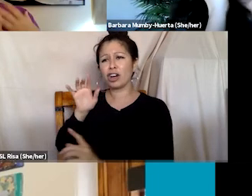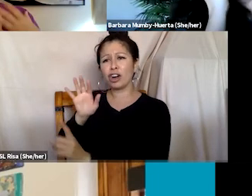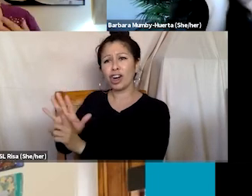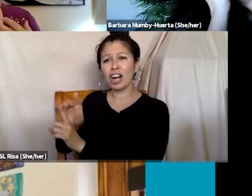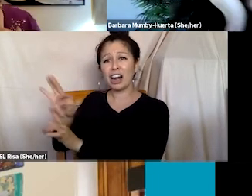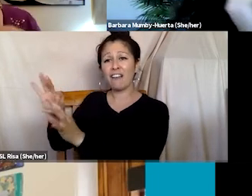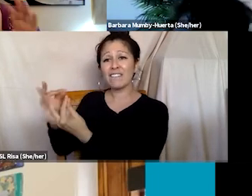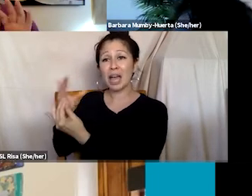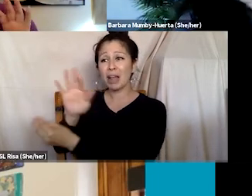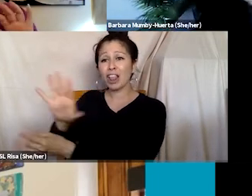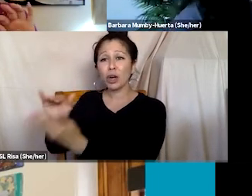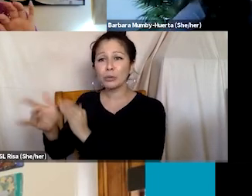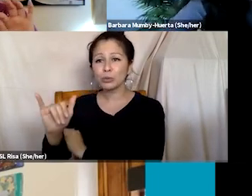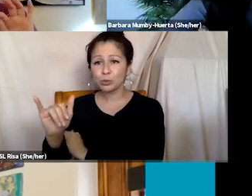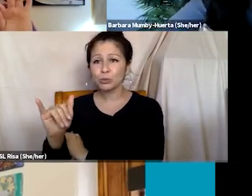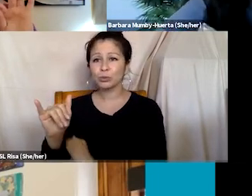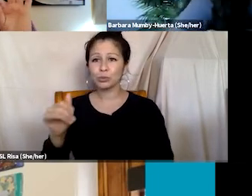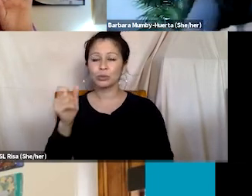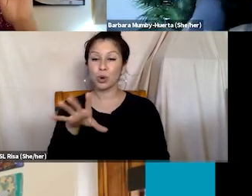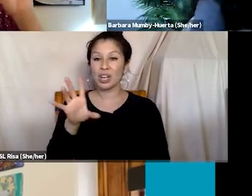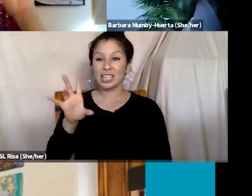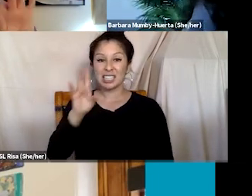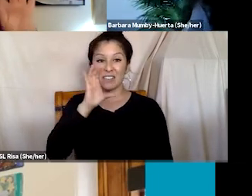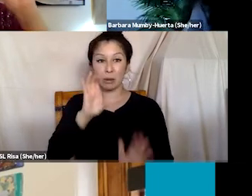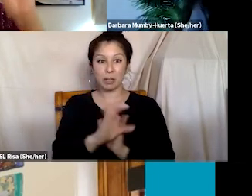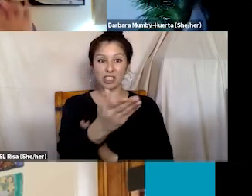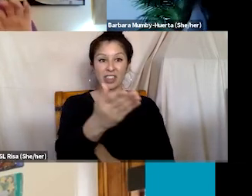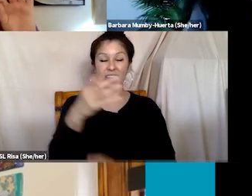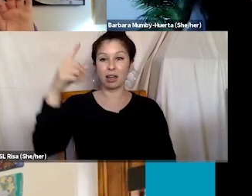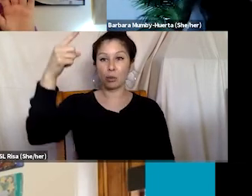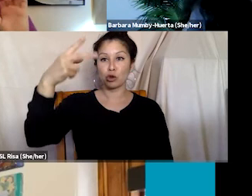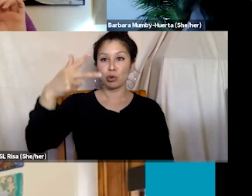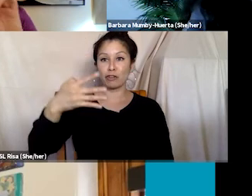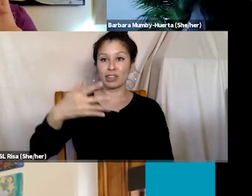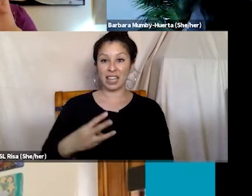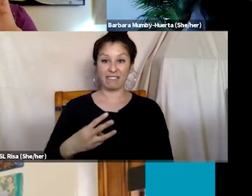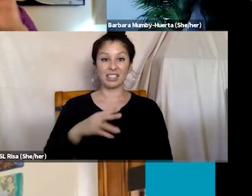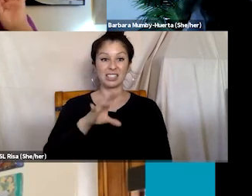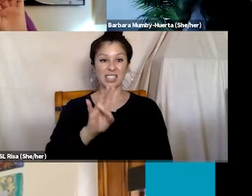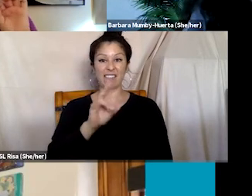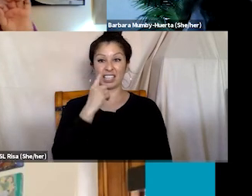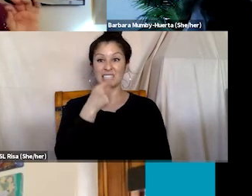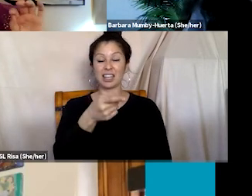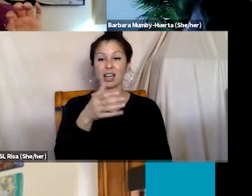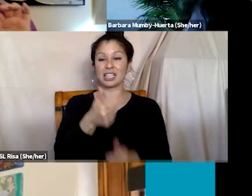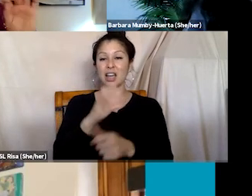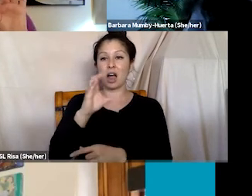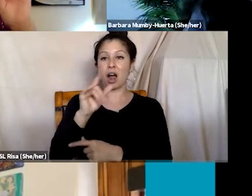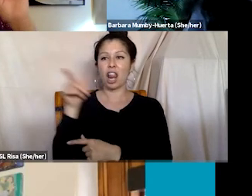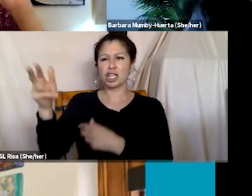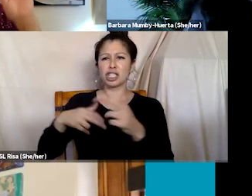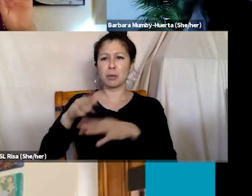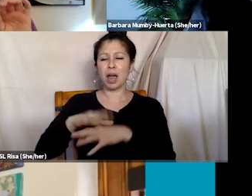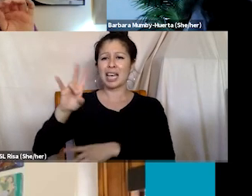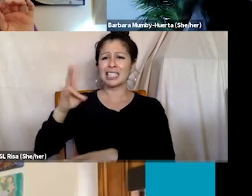family and even the community. So the 7 pictures you see it right in the middle are collages that she built on the